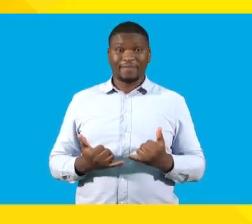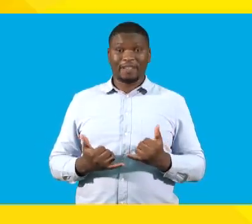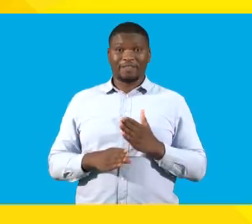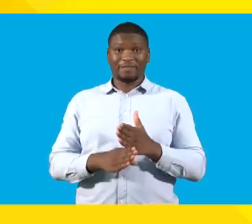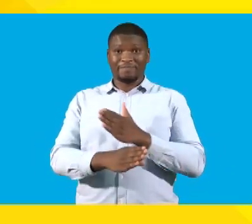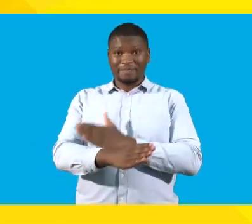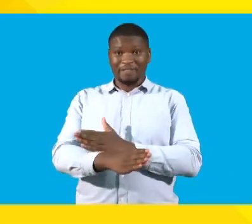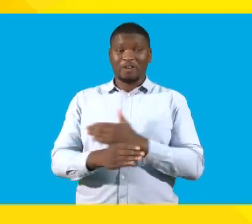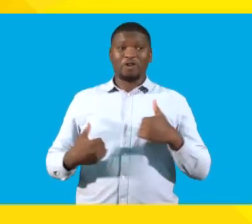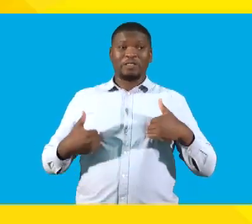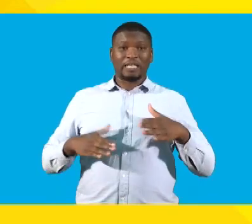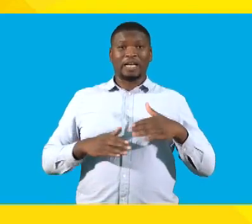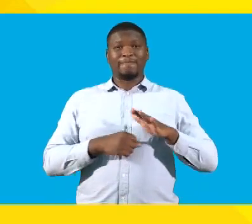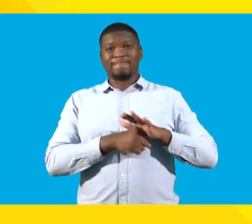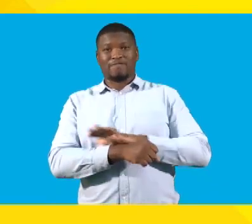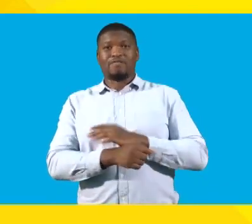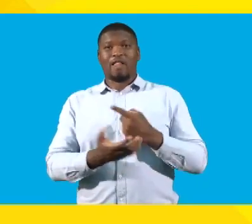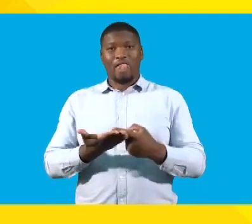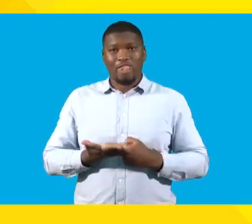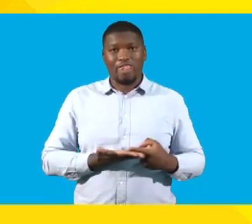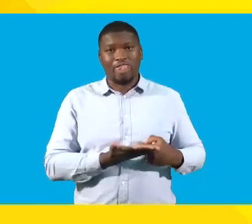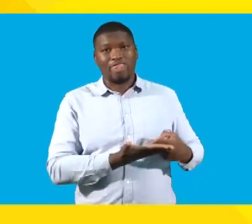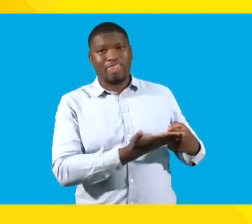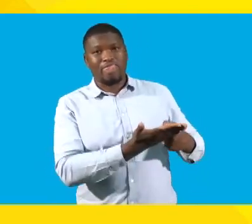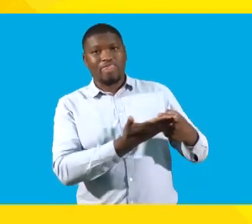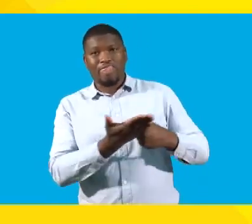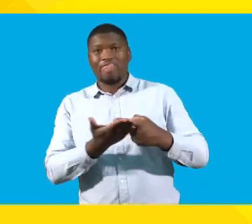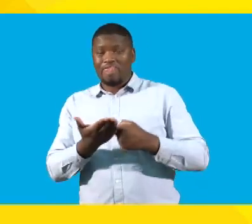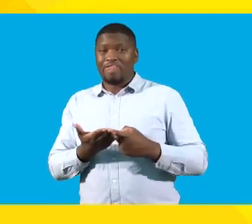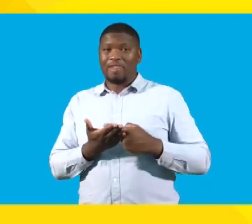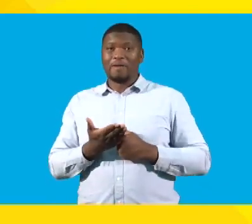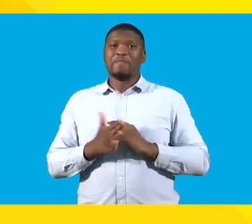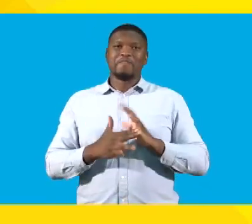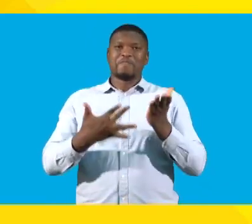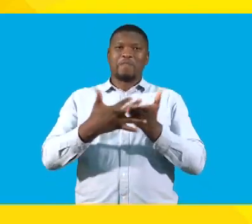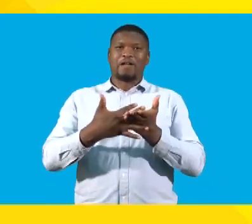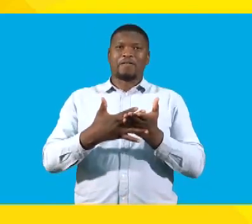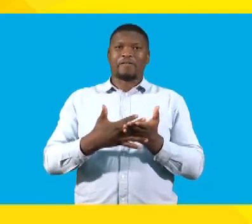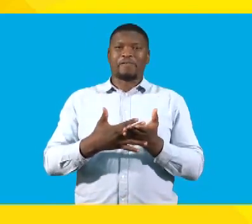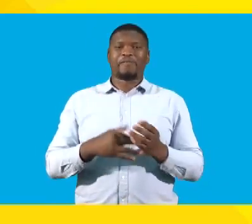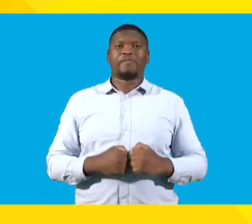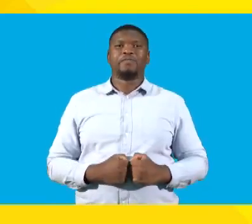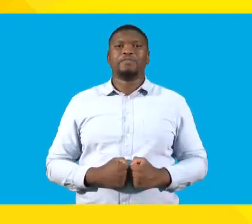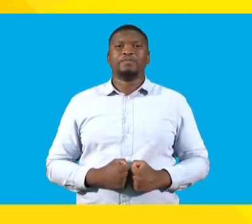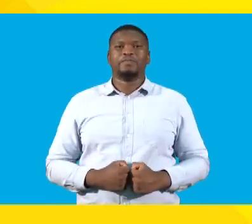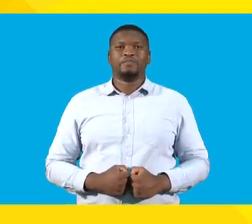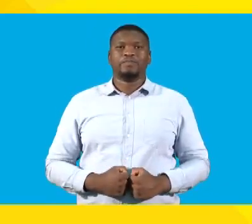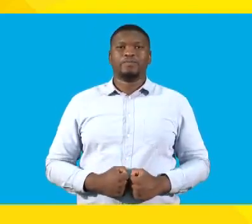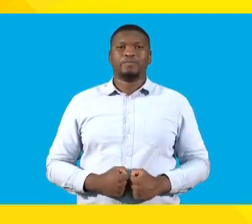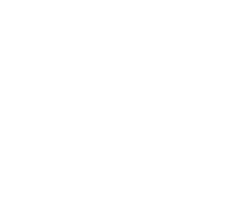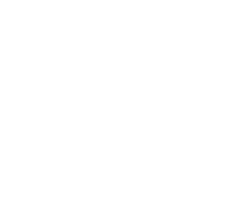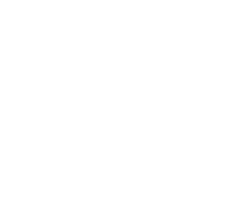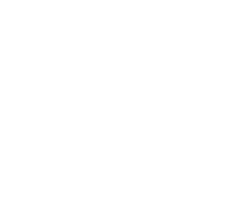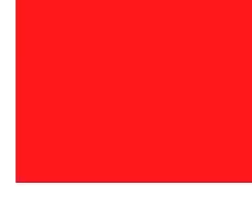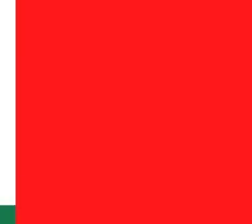Now, before we delve any deeper into the Pacific Ocean like pie, let's take a quick commercial break.